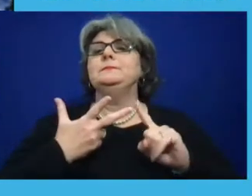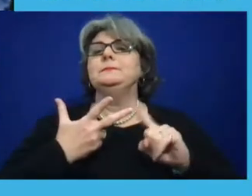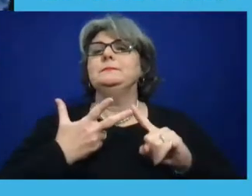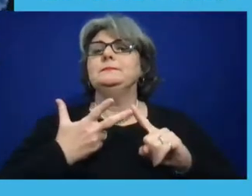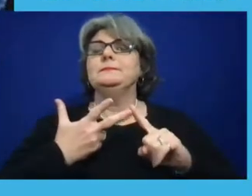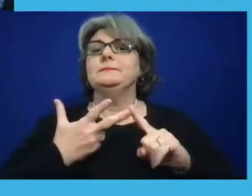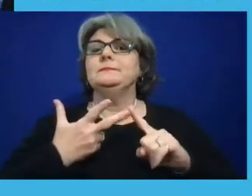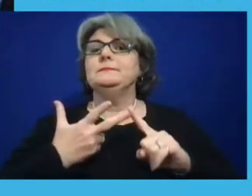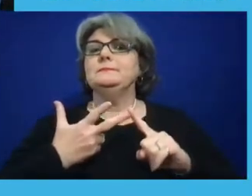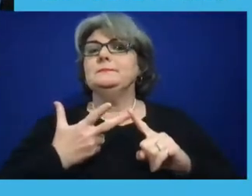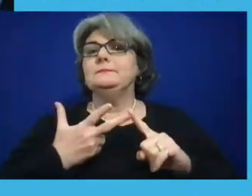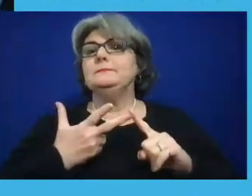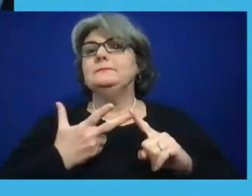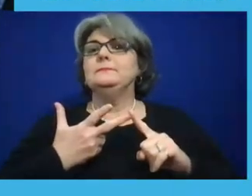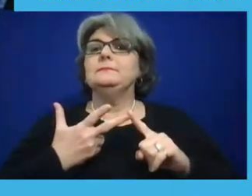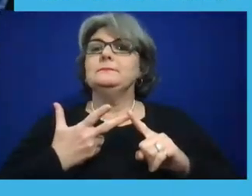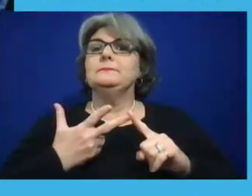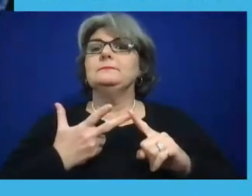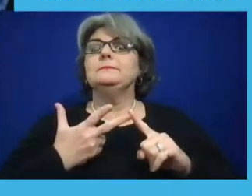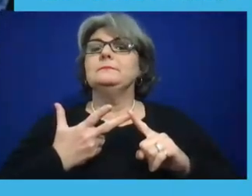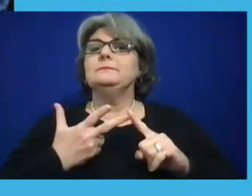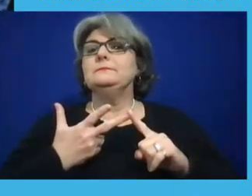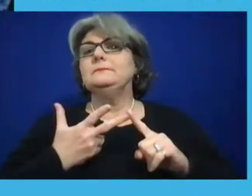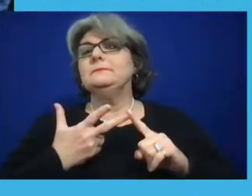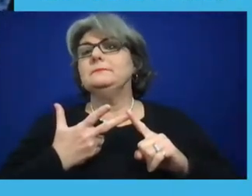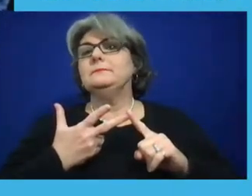Stacey Abrams is. That's her agenda.